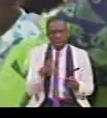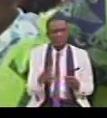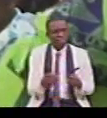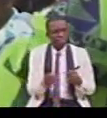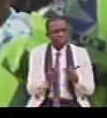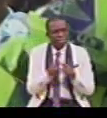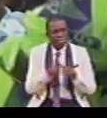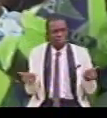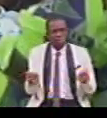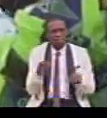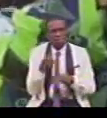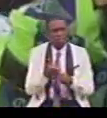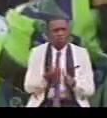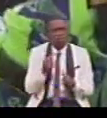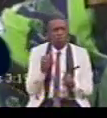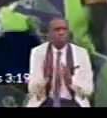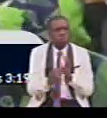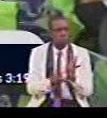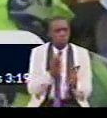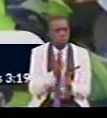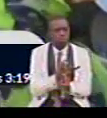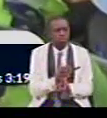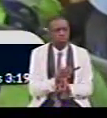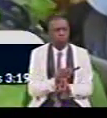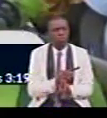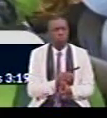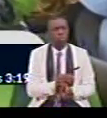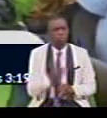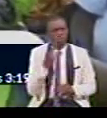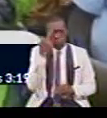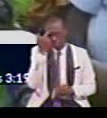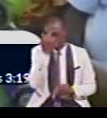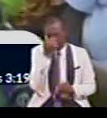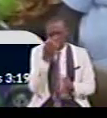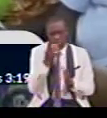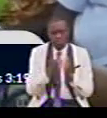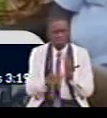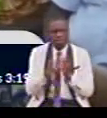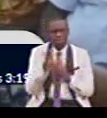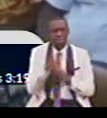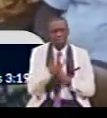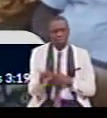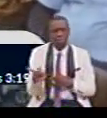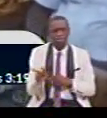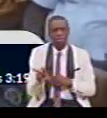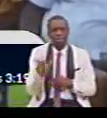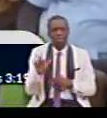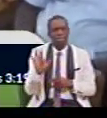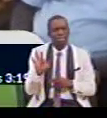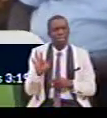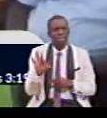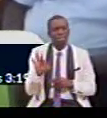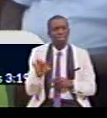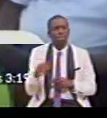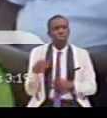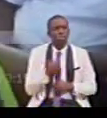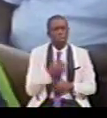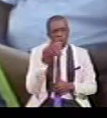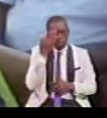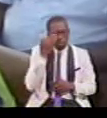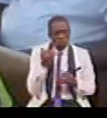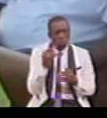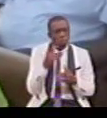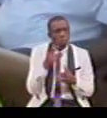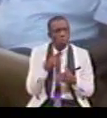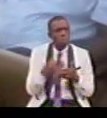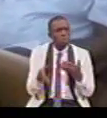from the world look at this verse 19 Romans chapter 3 now we know that what things so ever the Lord says it